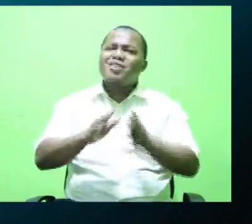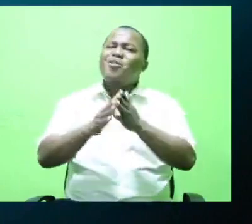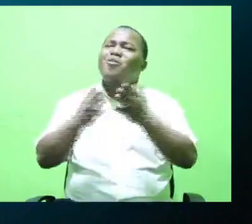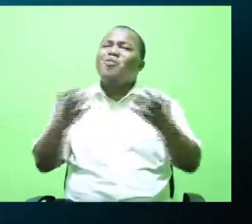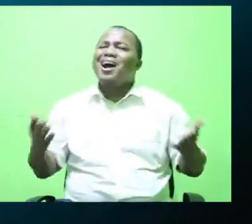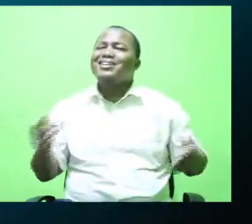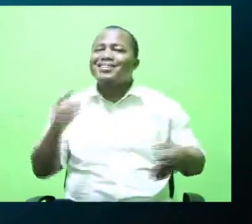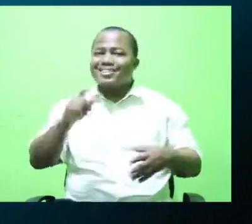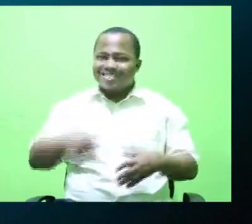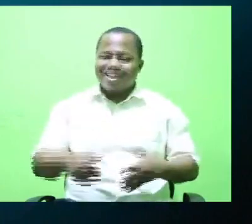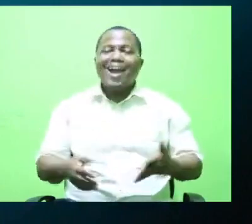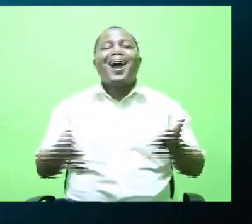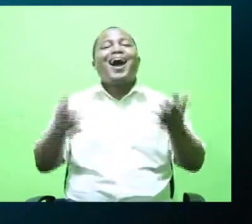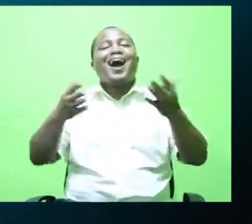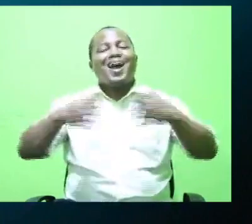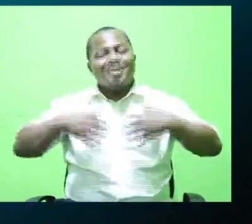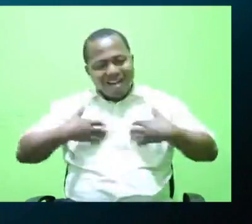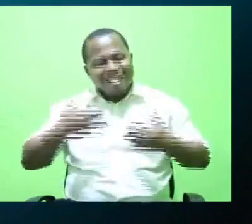What is that?